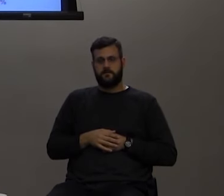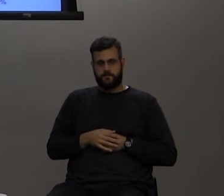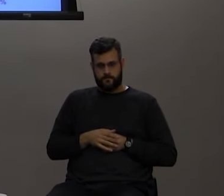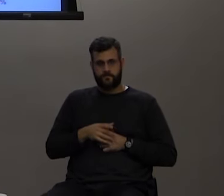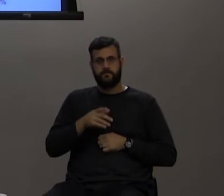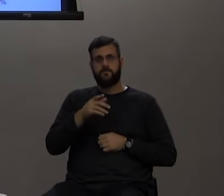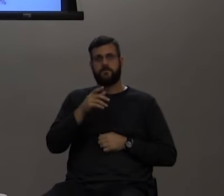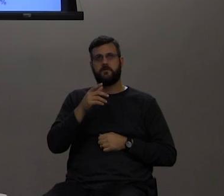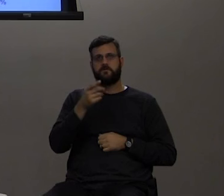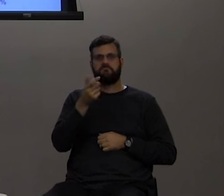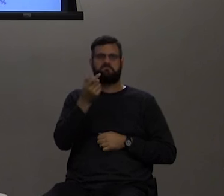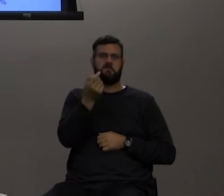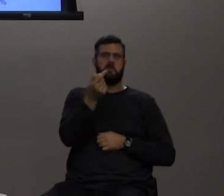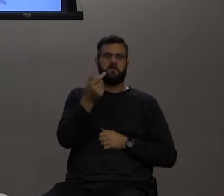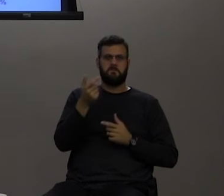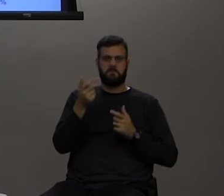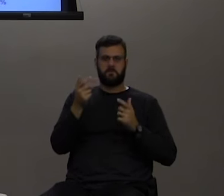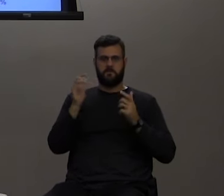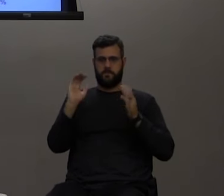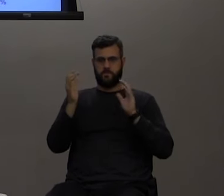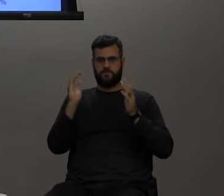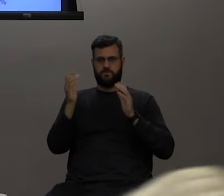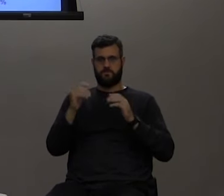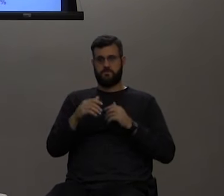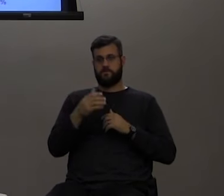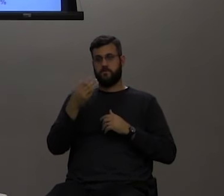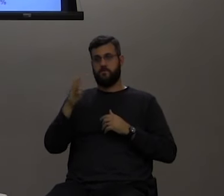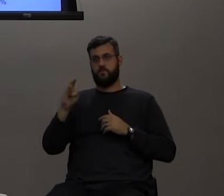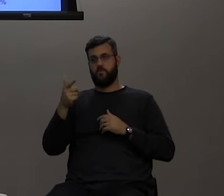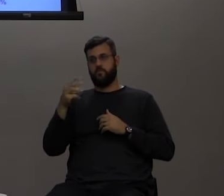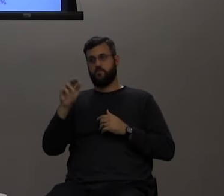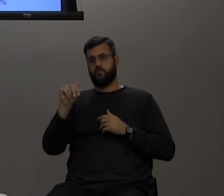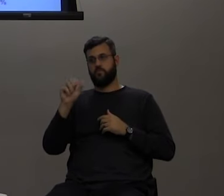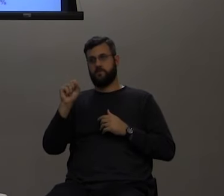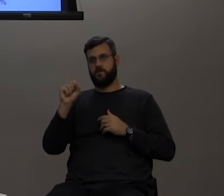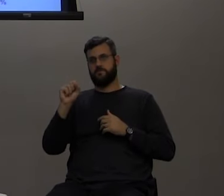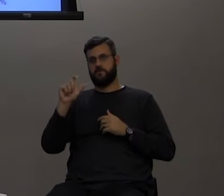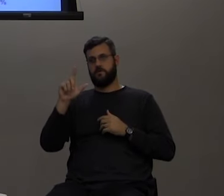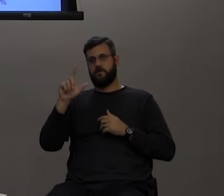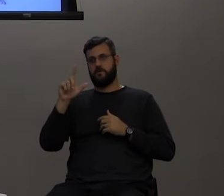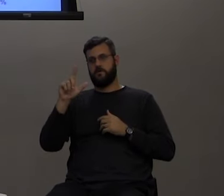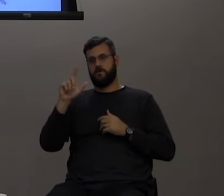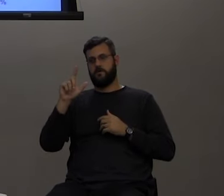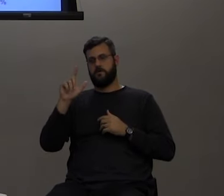And as a little bit of a comparison, when we look at the Bluegrass